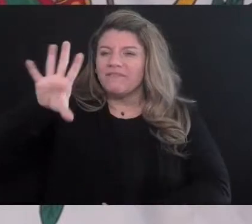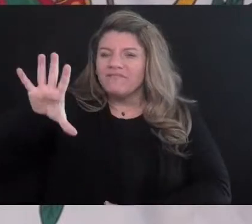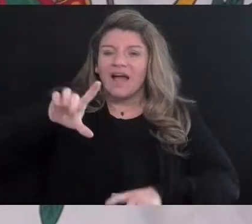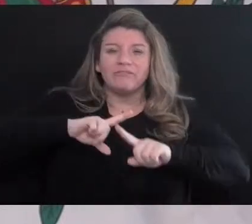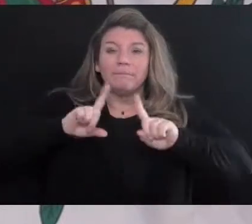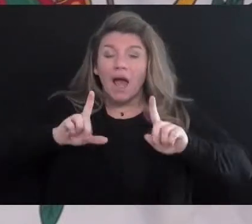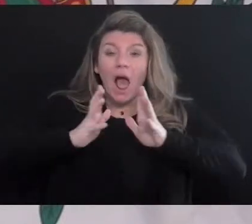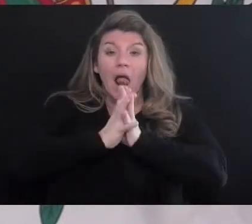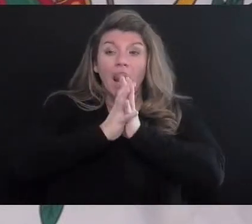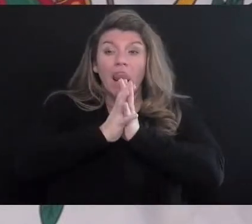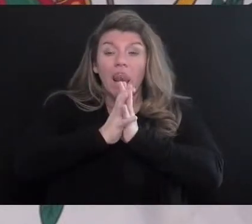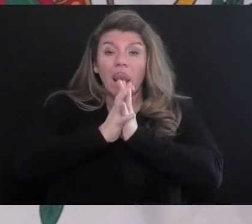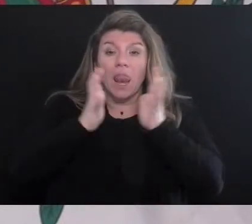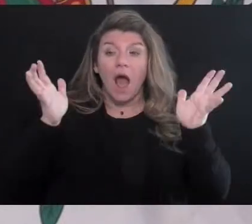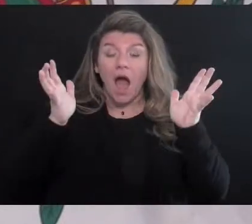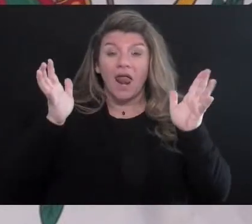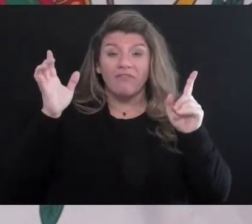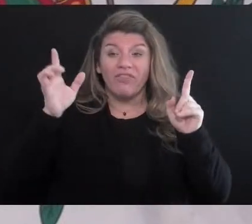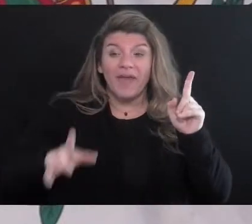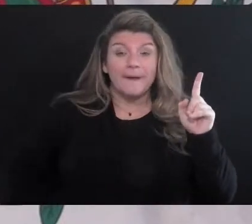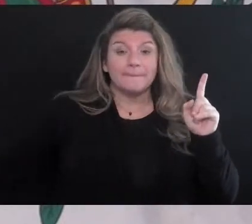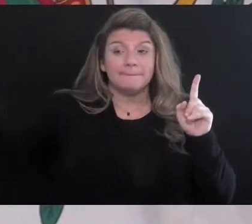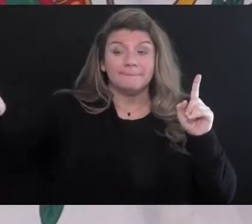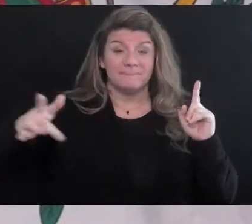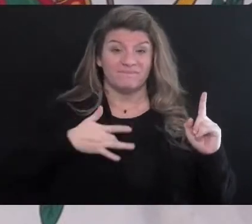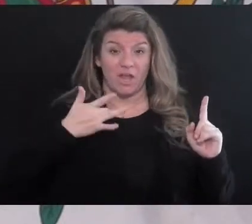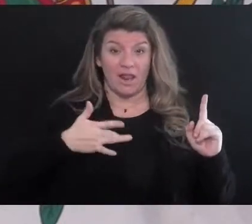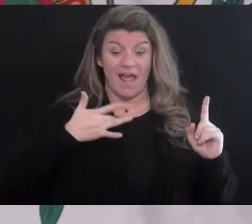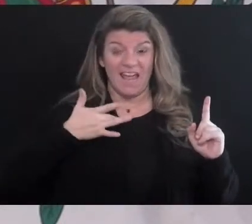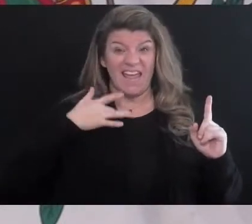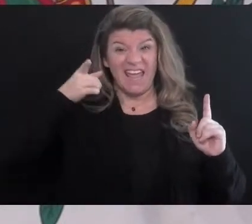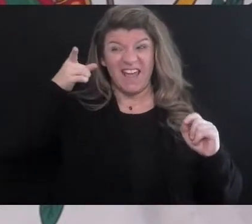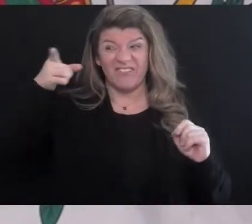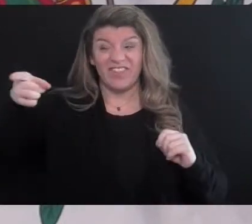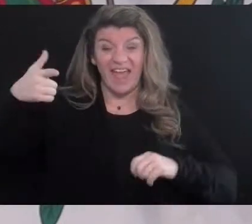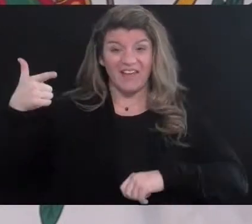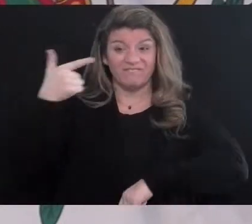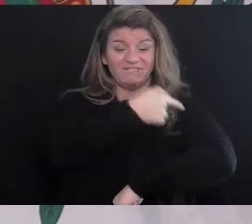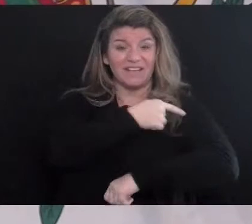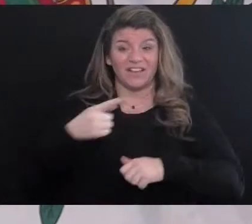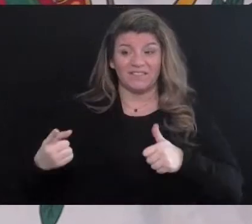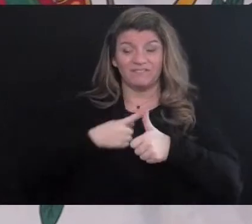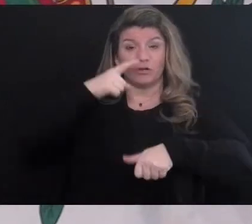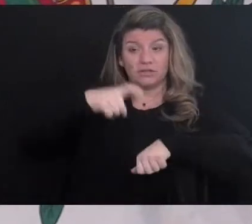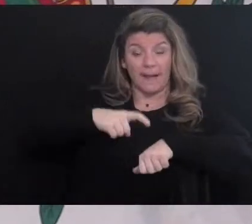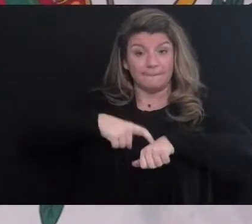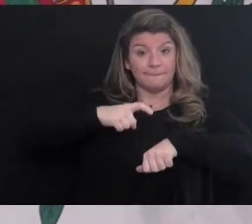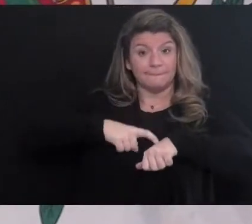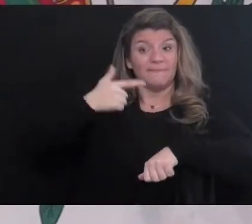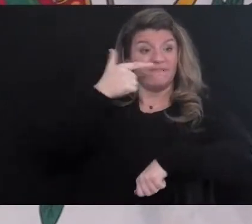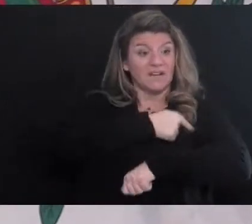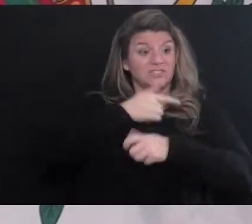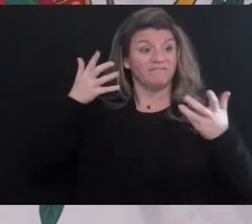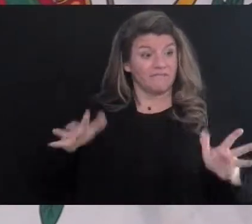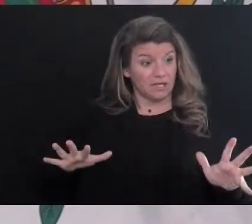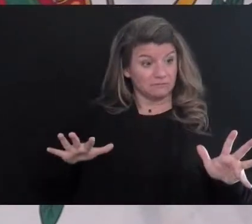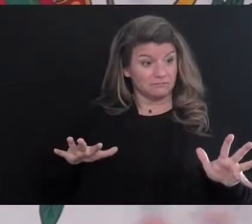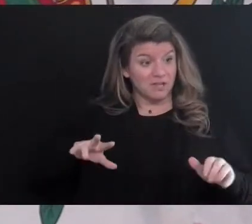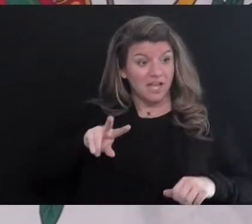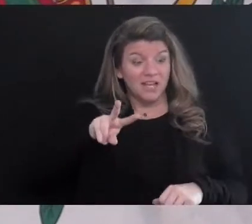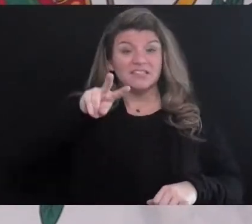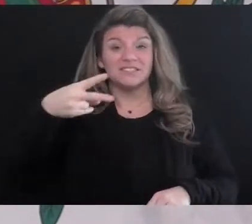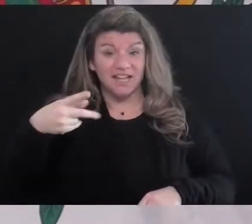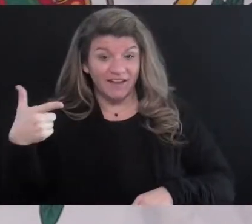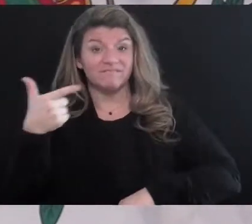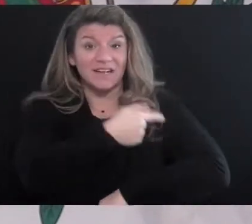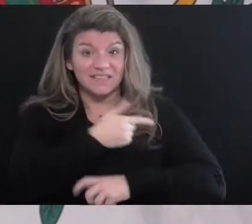awful lot of them feel like if they got vaccinated the first time and they got their second vaccination, if it was Moderna